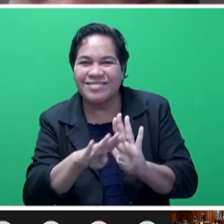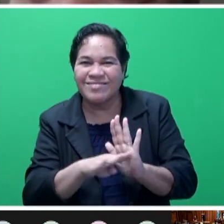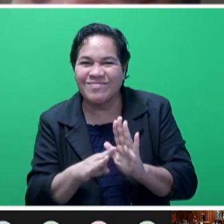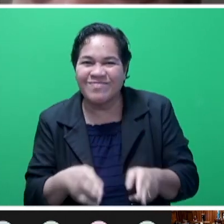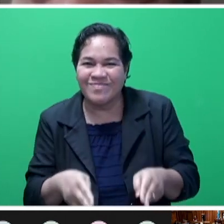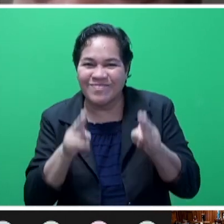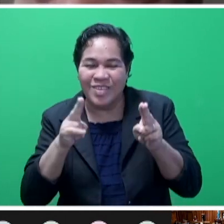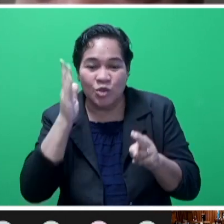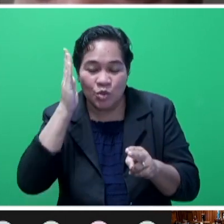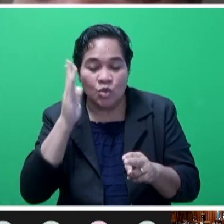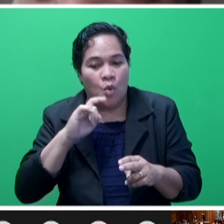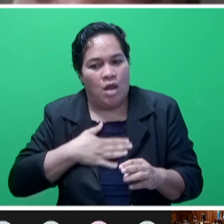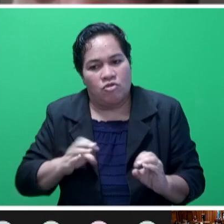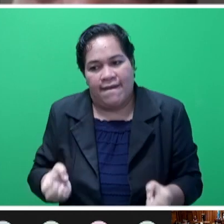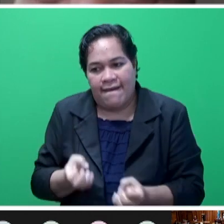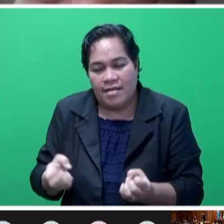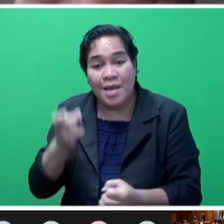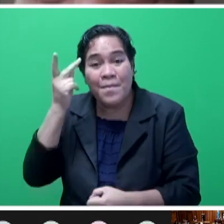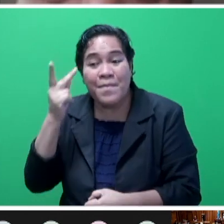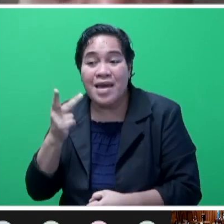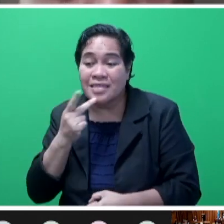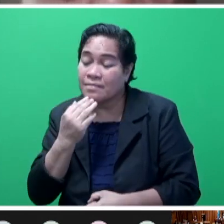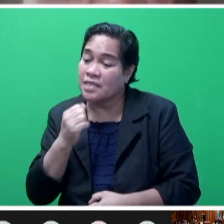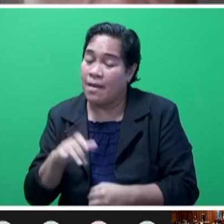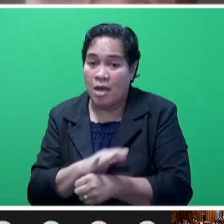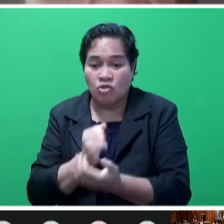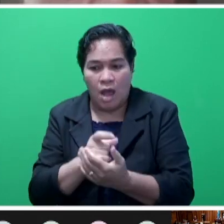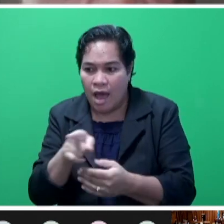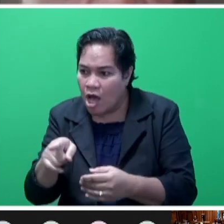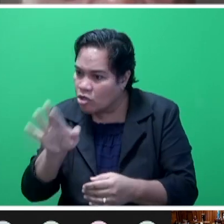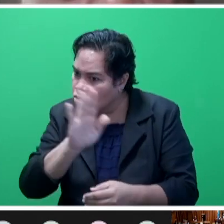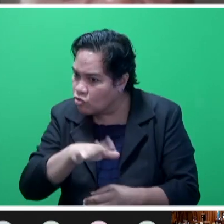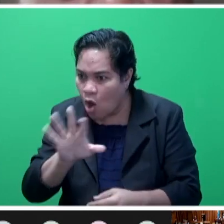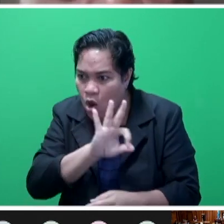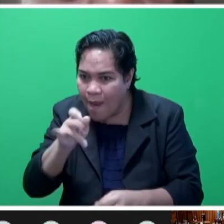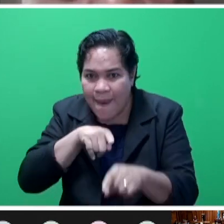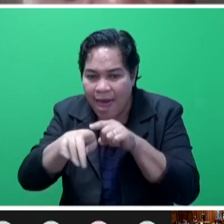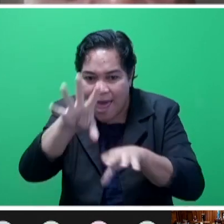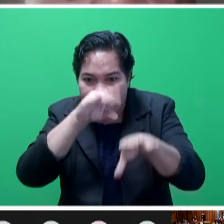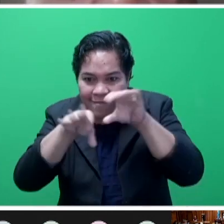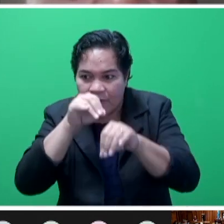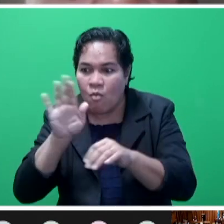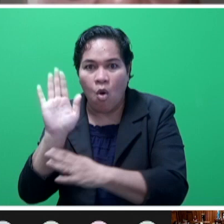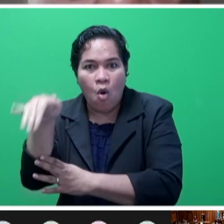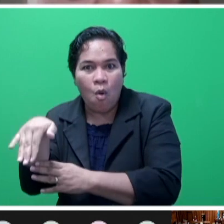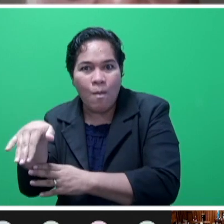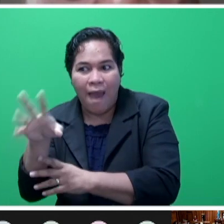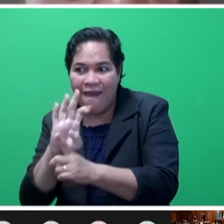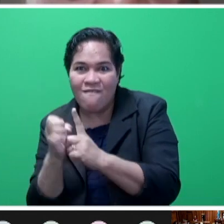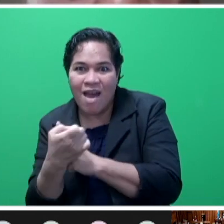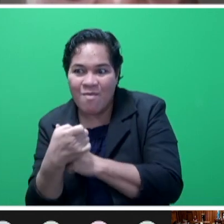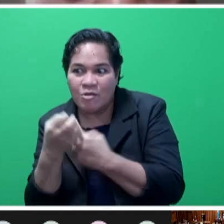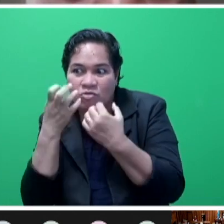we encourage parents to ensure that children do not learn such behavior from within their home environment. As much